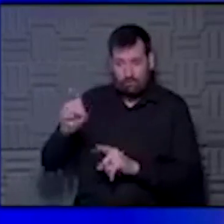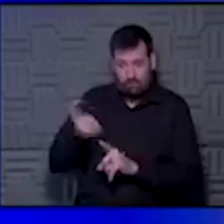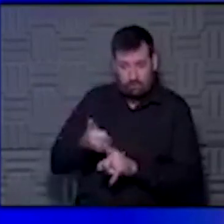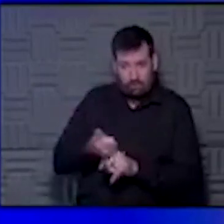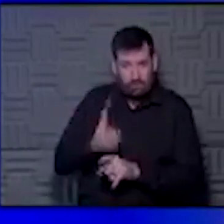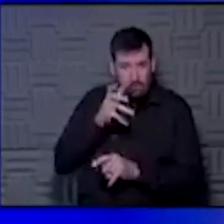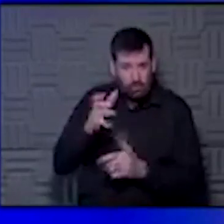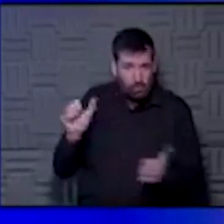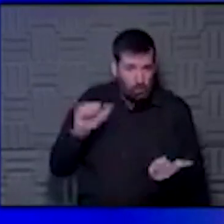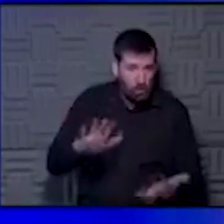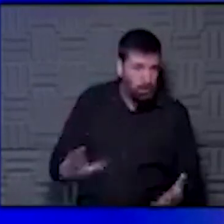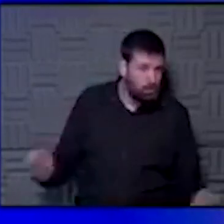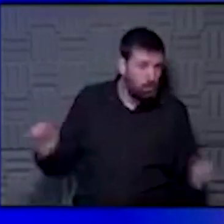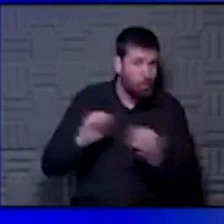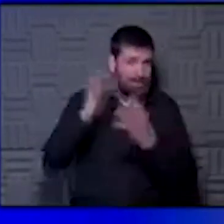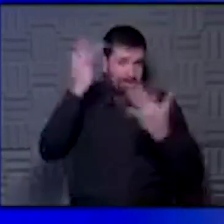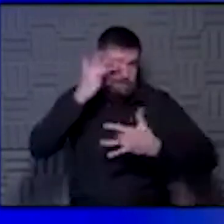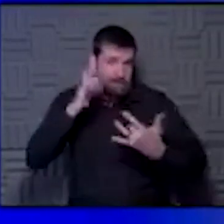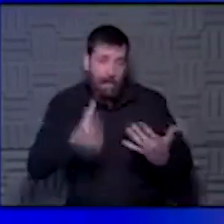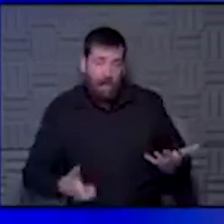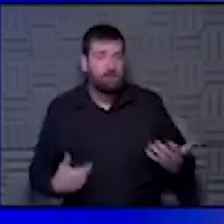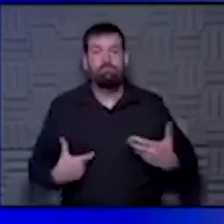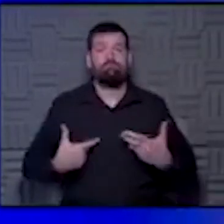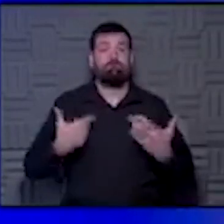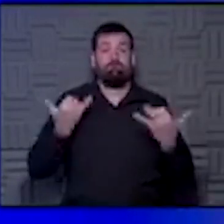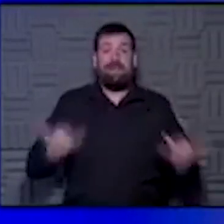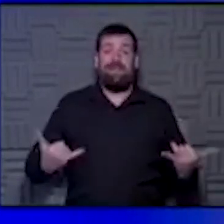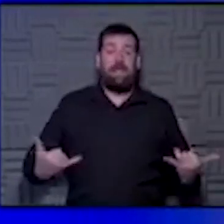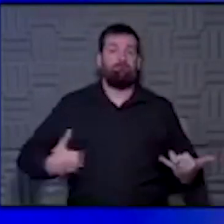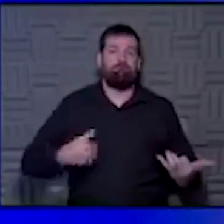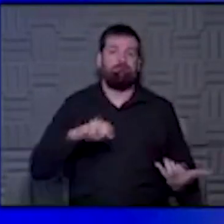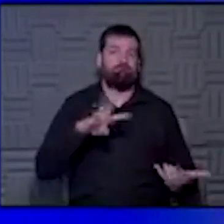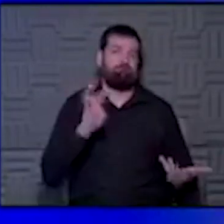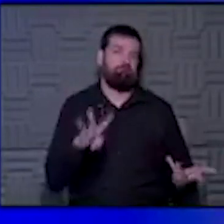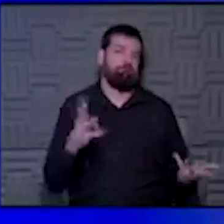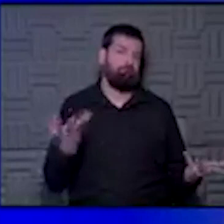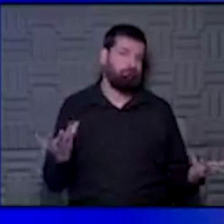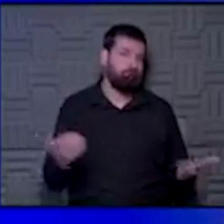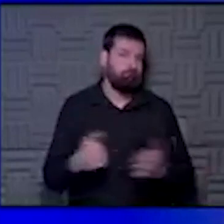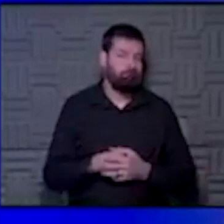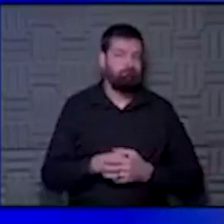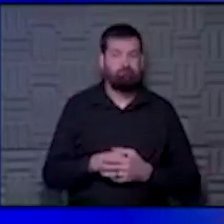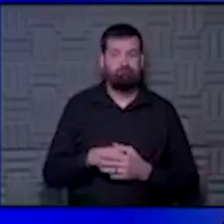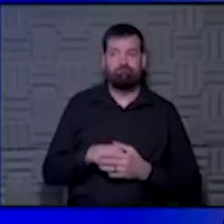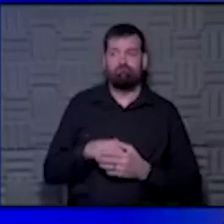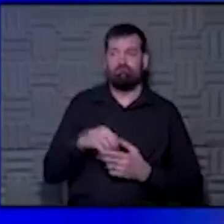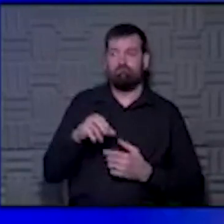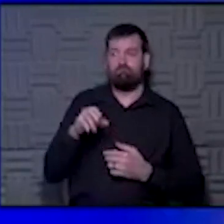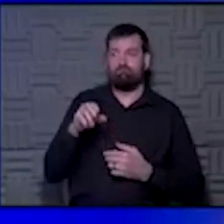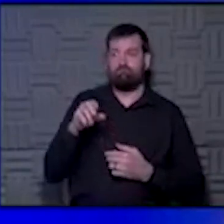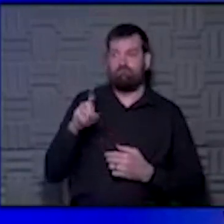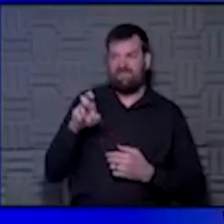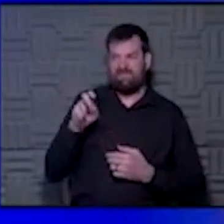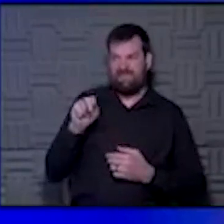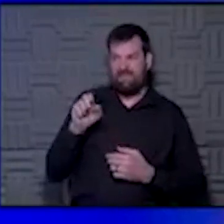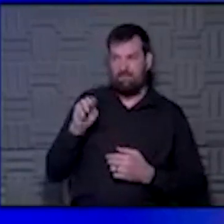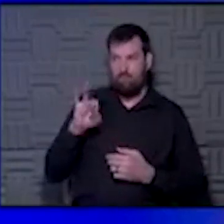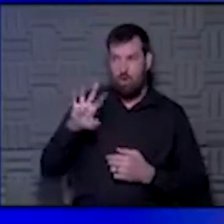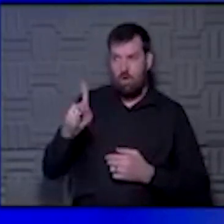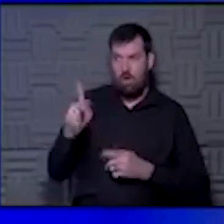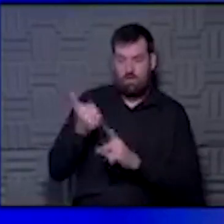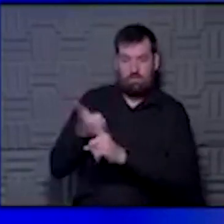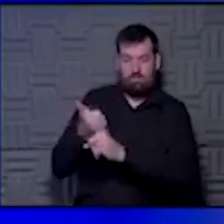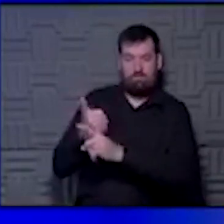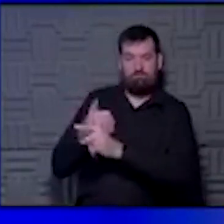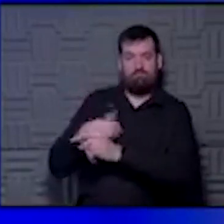people sicker or not? So far, we don't know that. I know they probably in Denmark, out of extent of caution, are